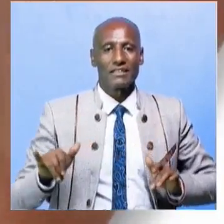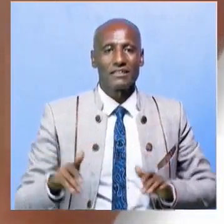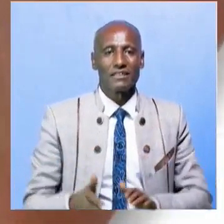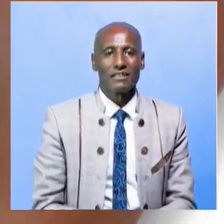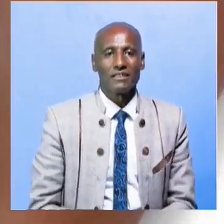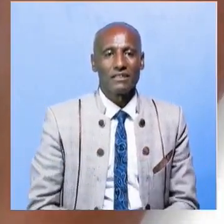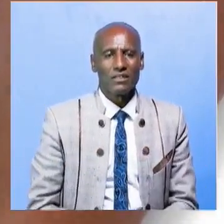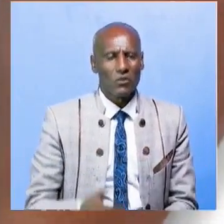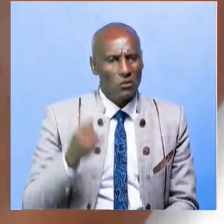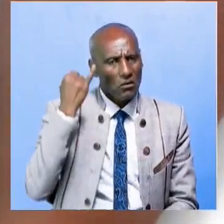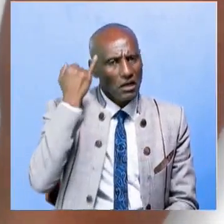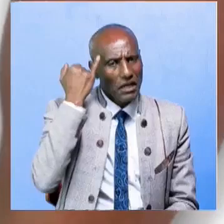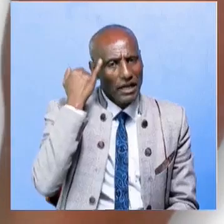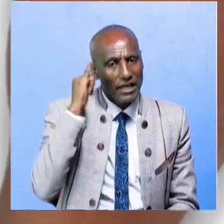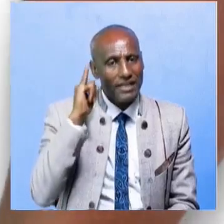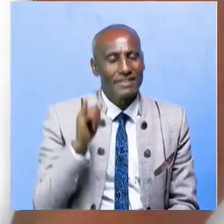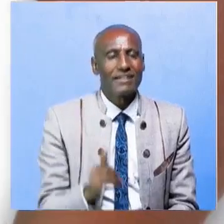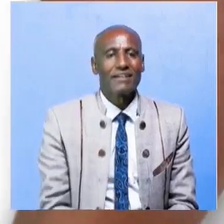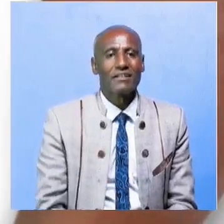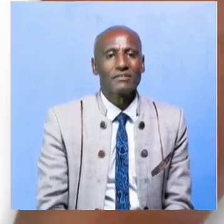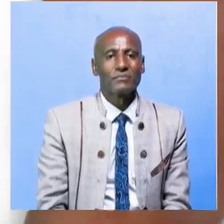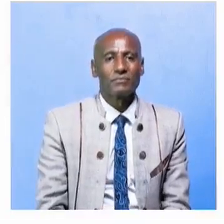It could be an idea.